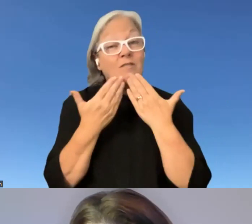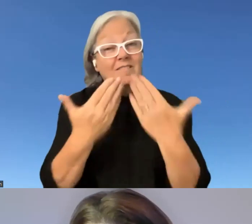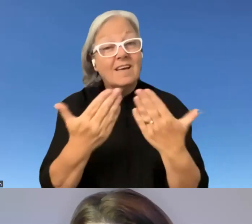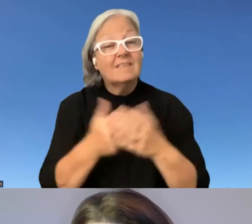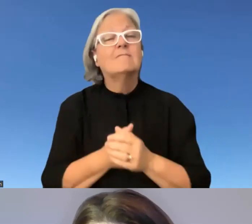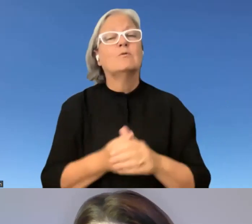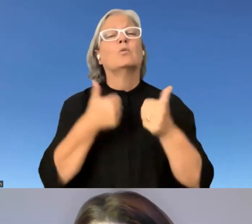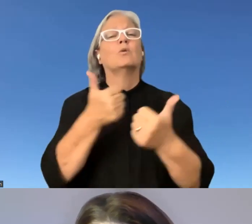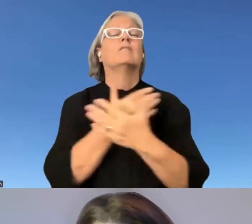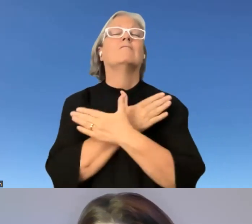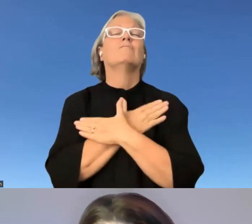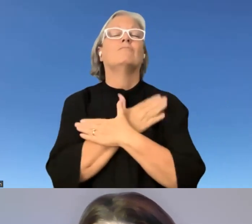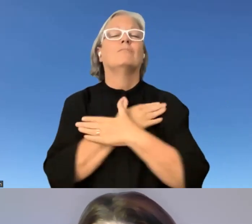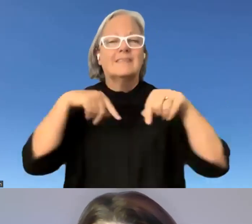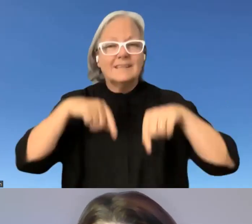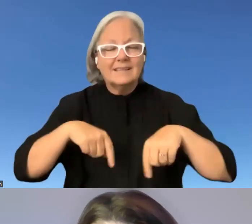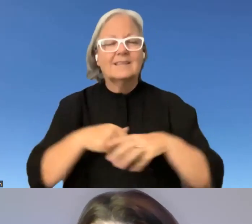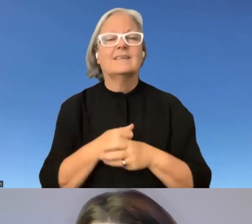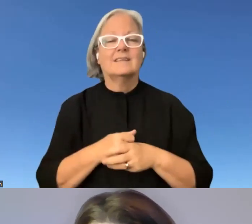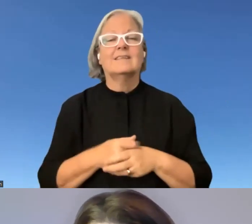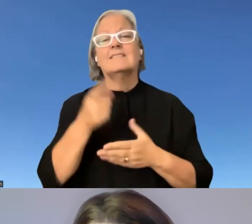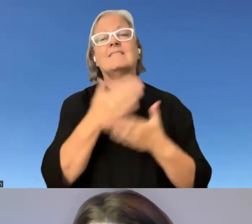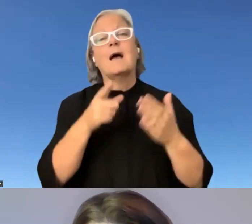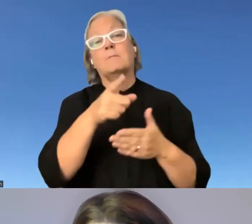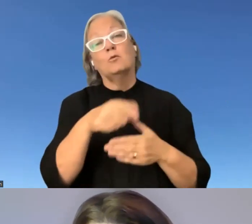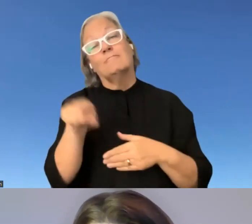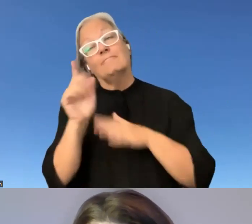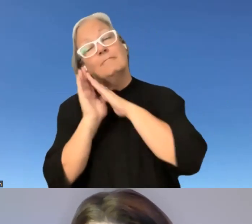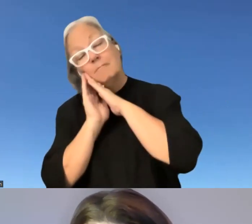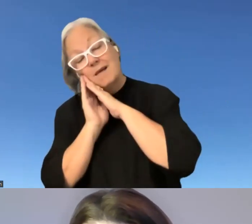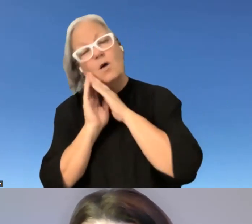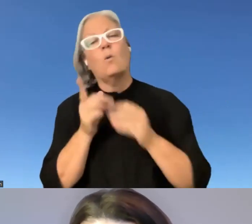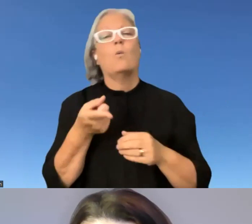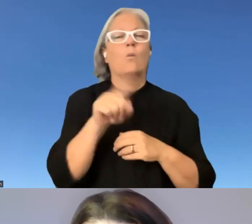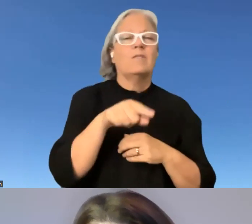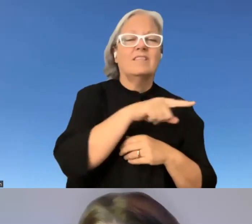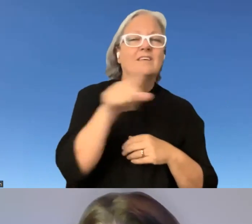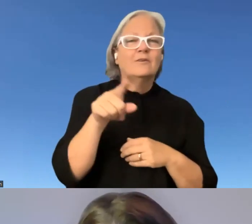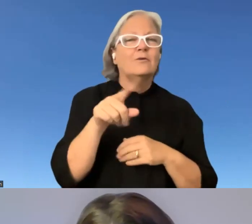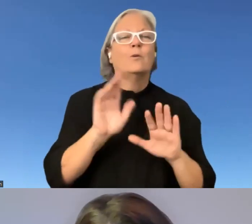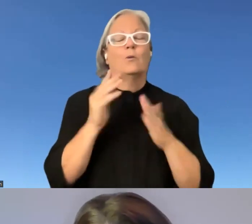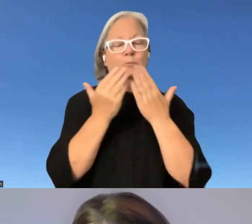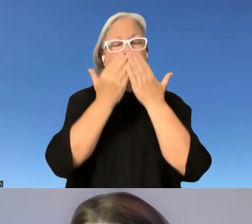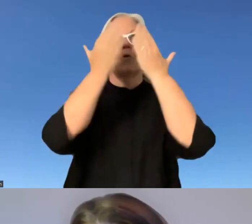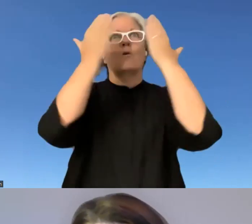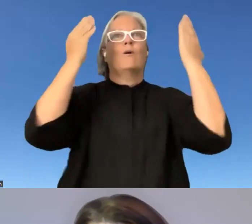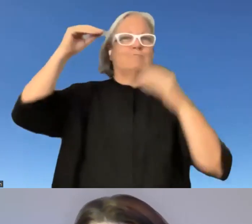of the day. For some of you, it's already bedtime, I assume. For others, it's only the start of the day. So thanks